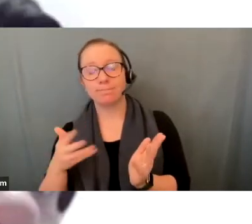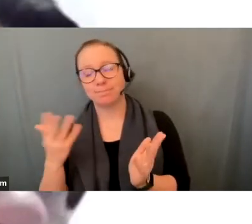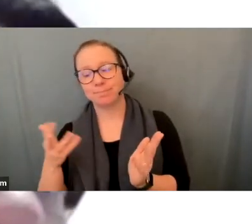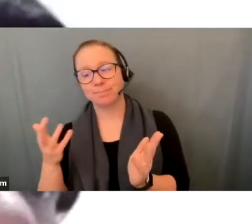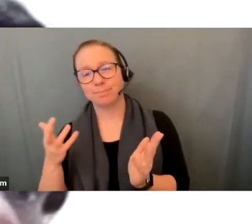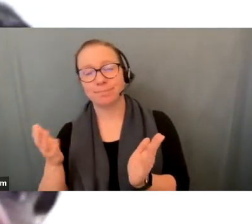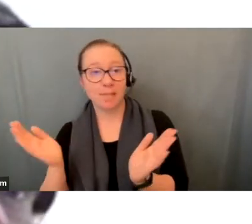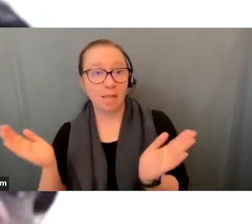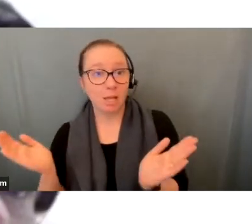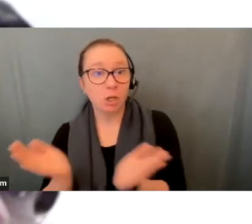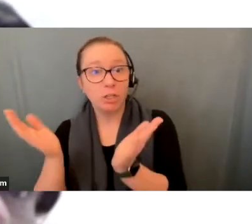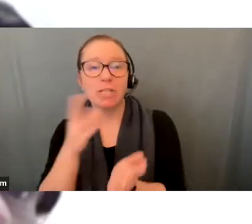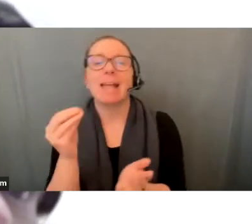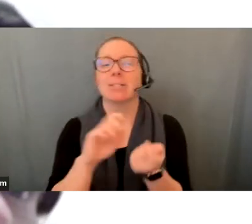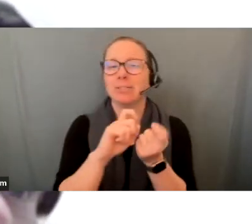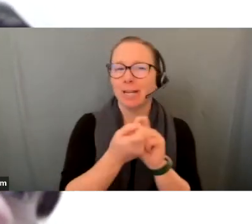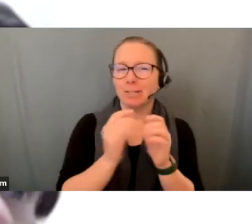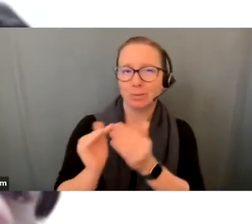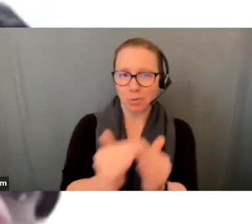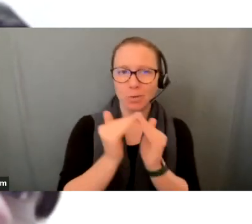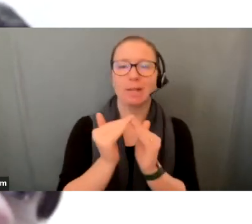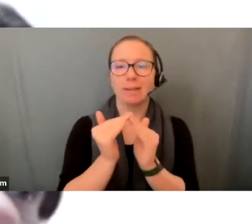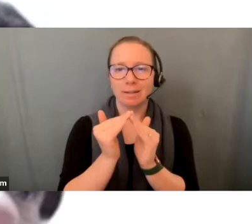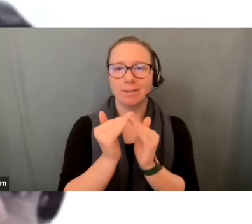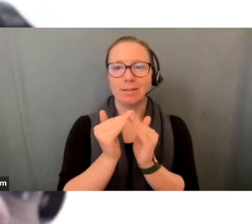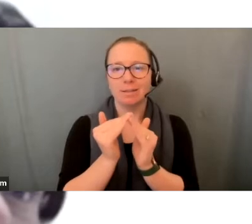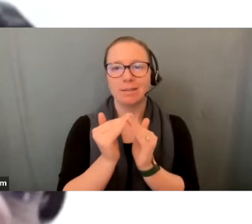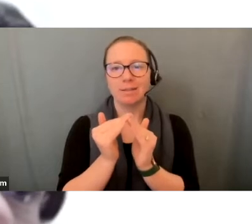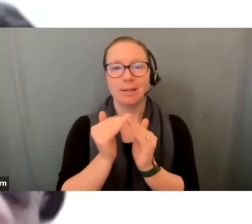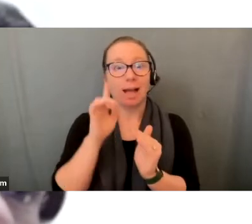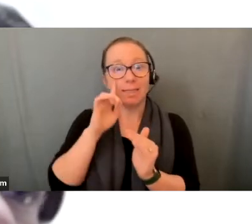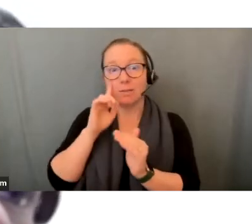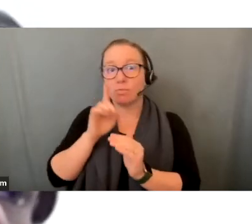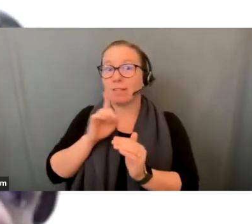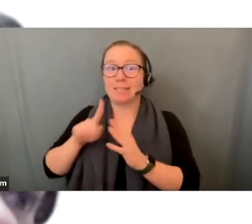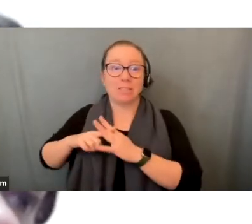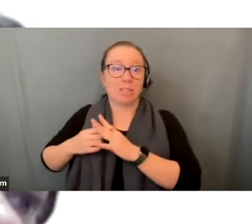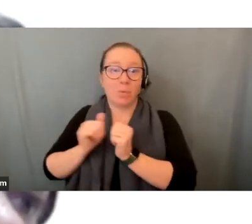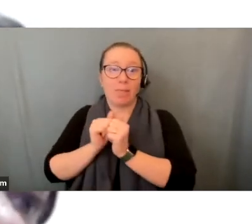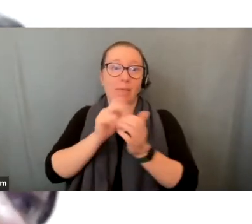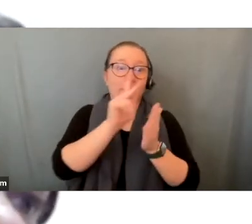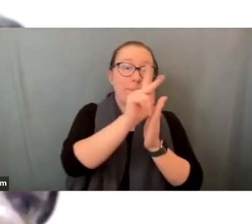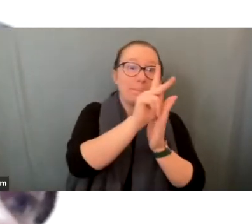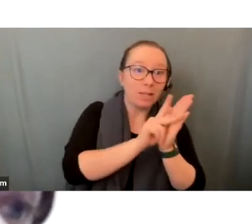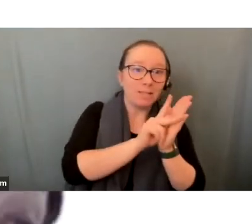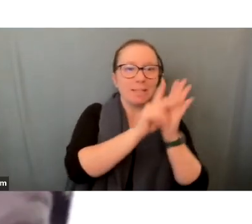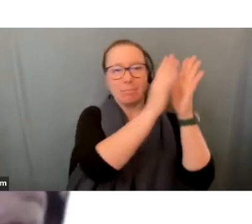and change communities, right? And really it's at the policy level all the way down to the individual.